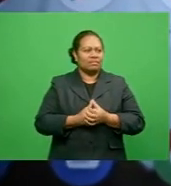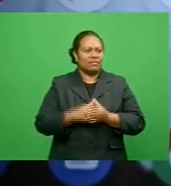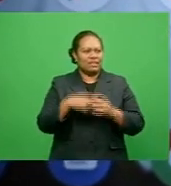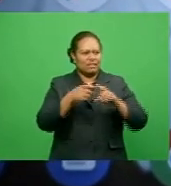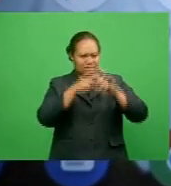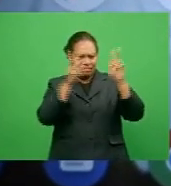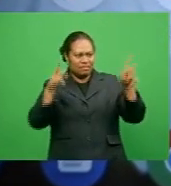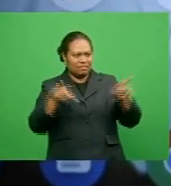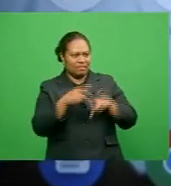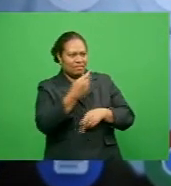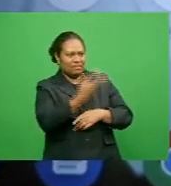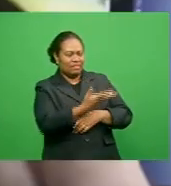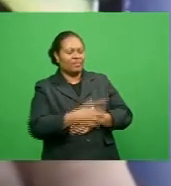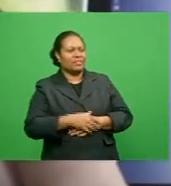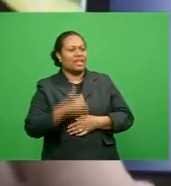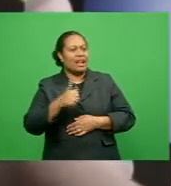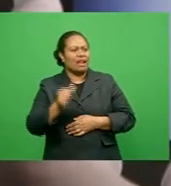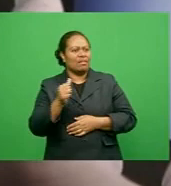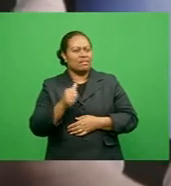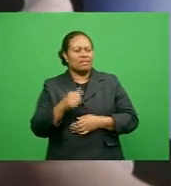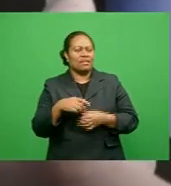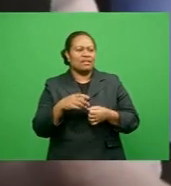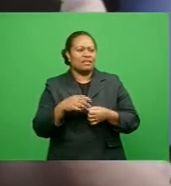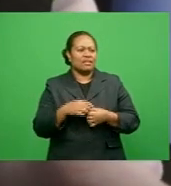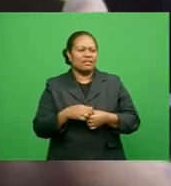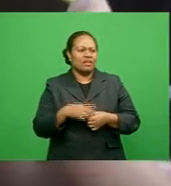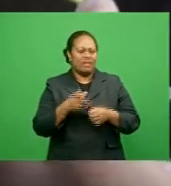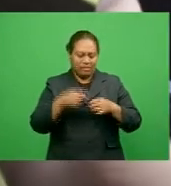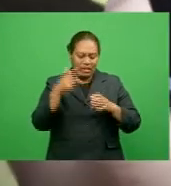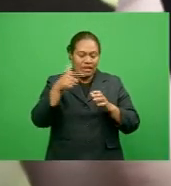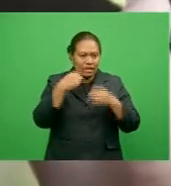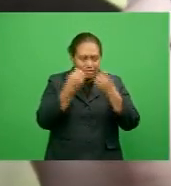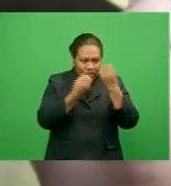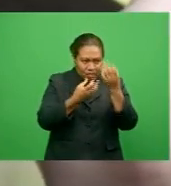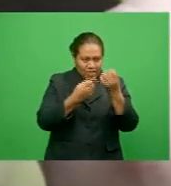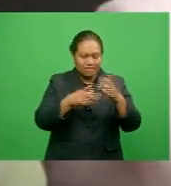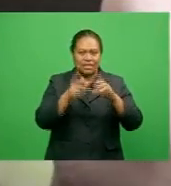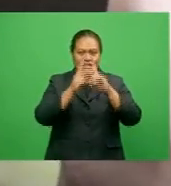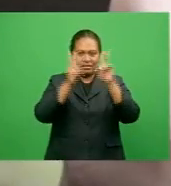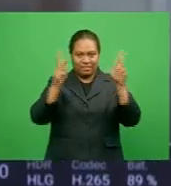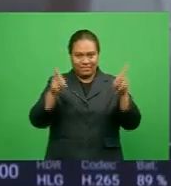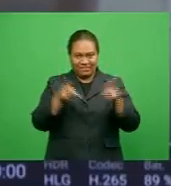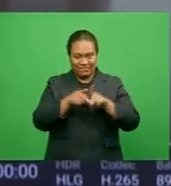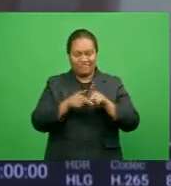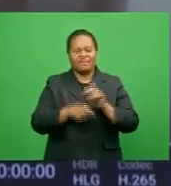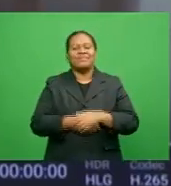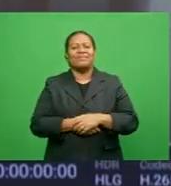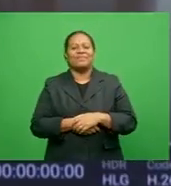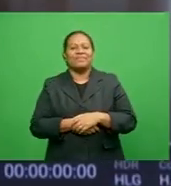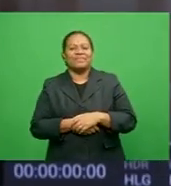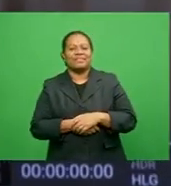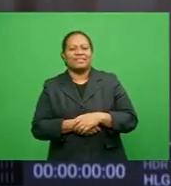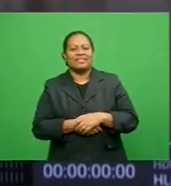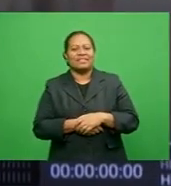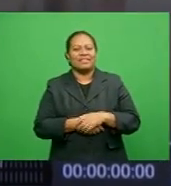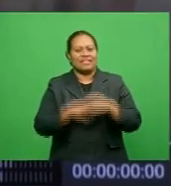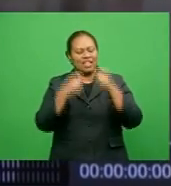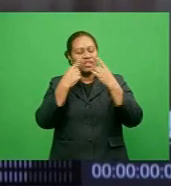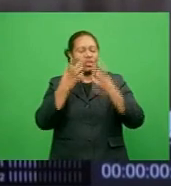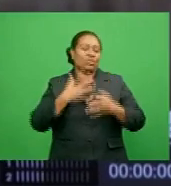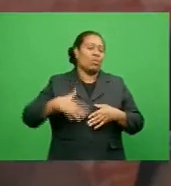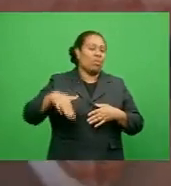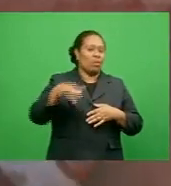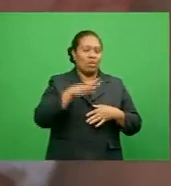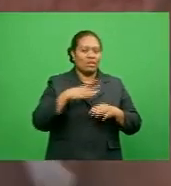and Cinema Pro that allowed me to have detailed controls for photo and video capture. Aside from the 4K display, all of